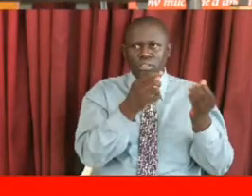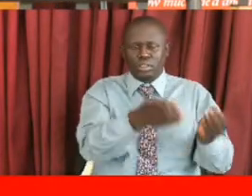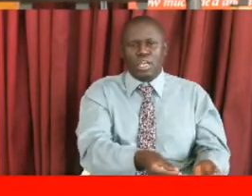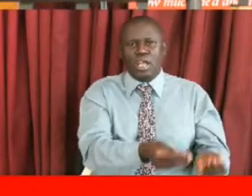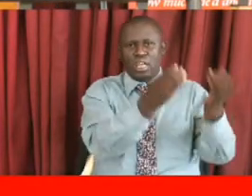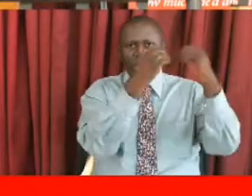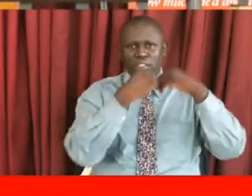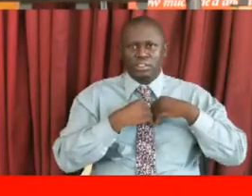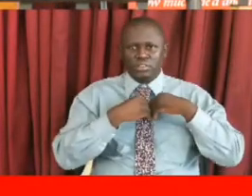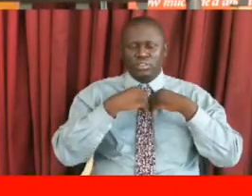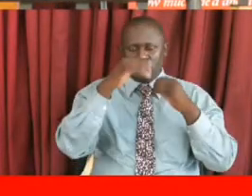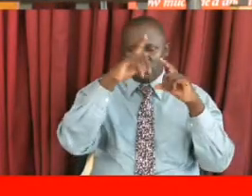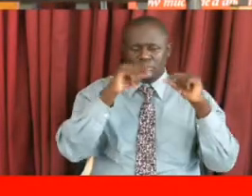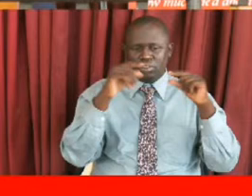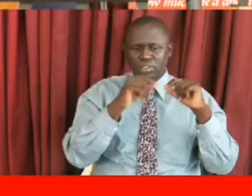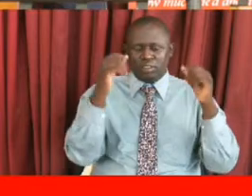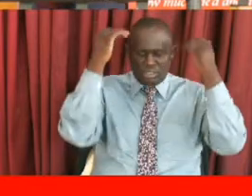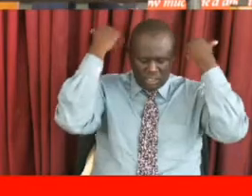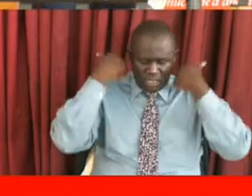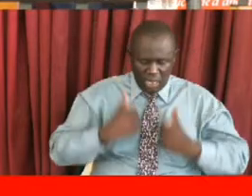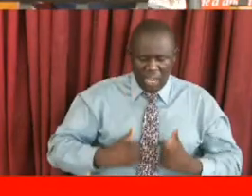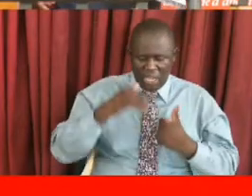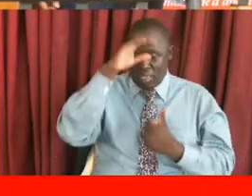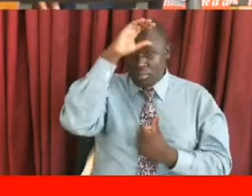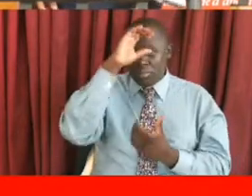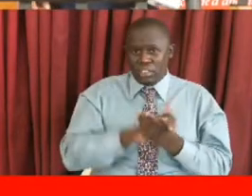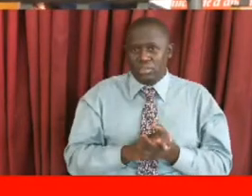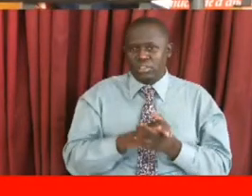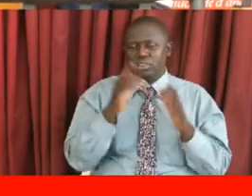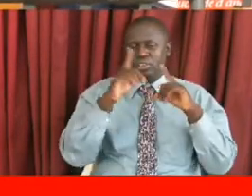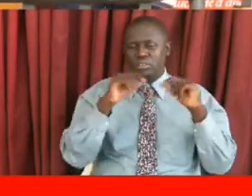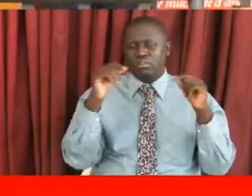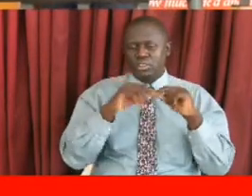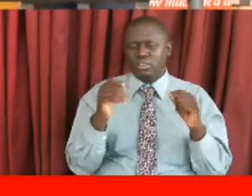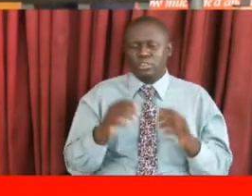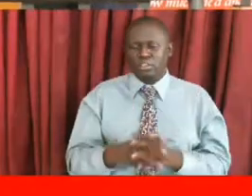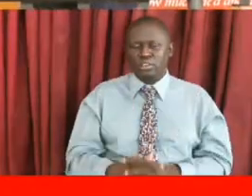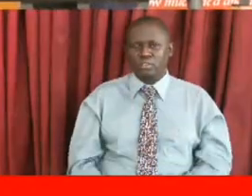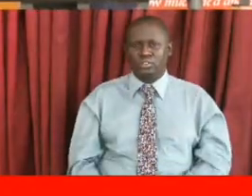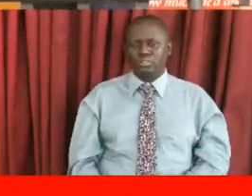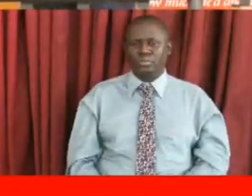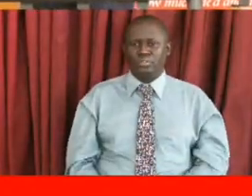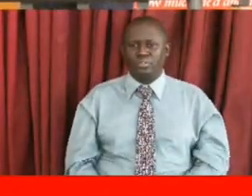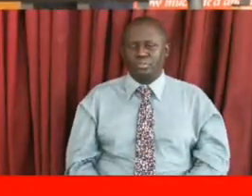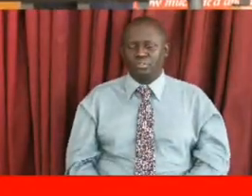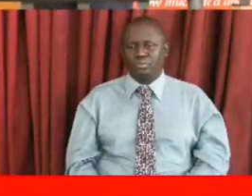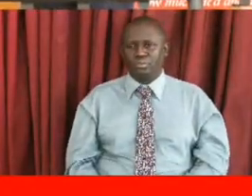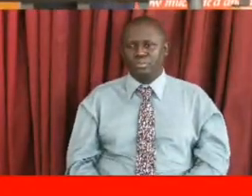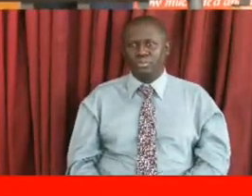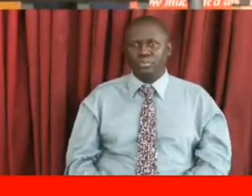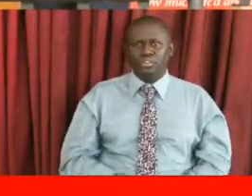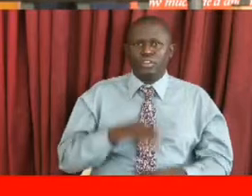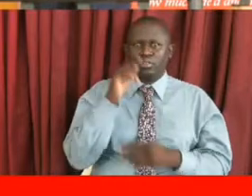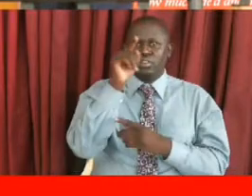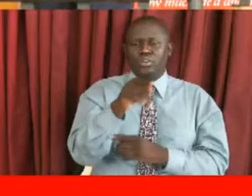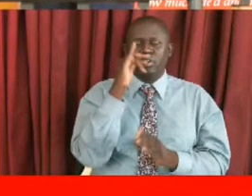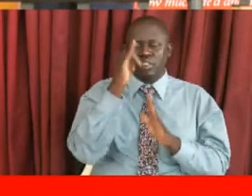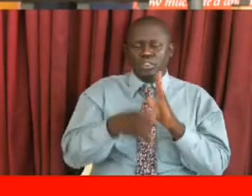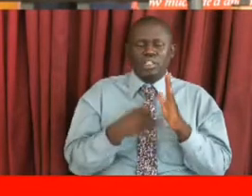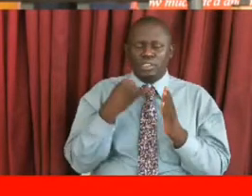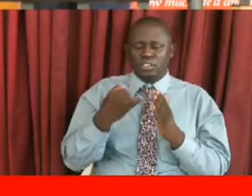I believed the message he was just standing nearby waiting for me to believe